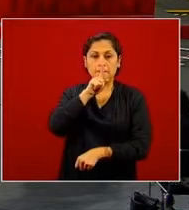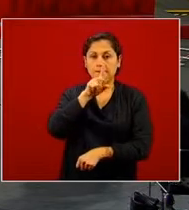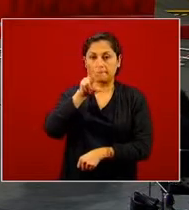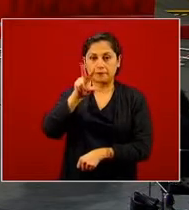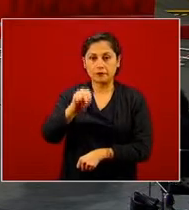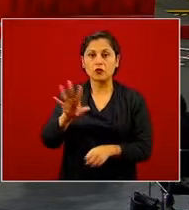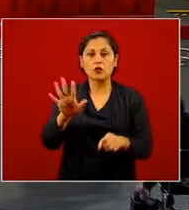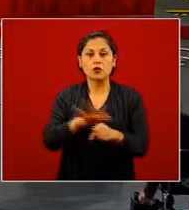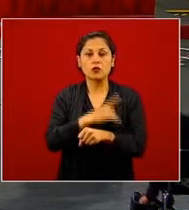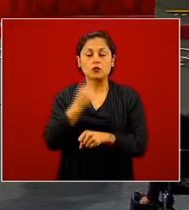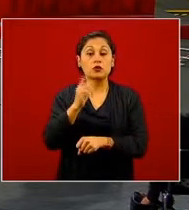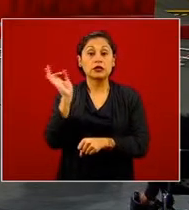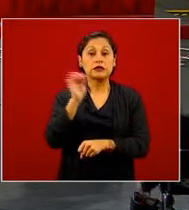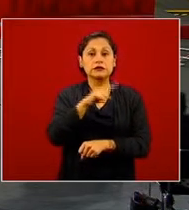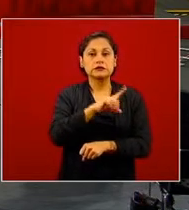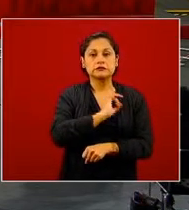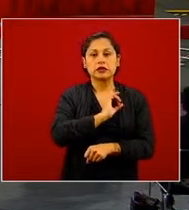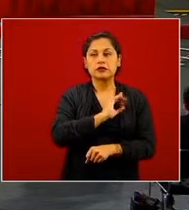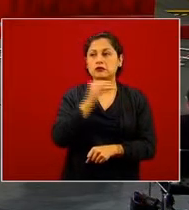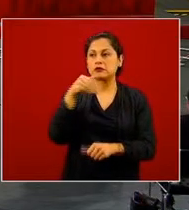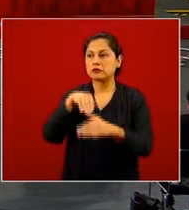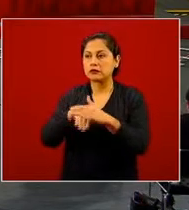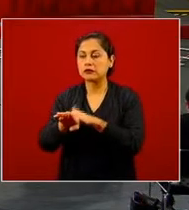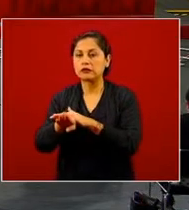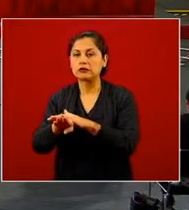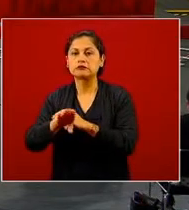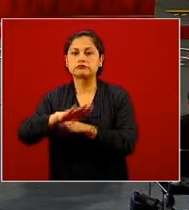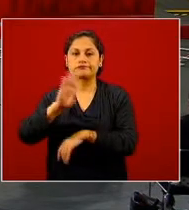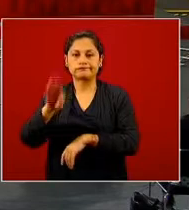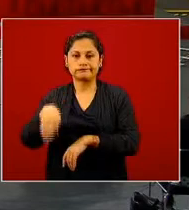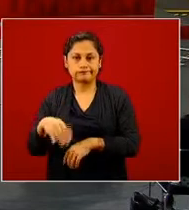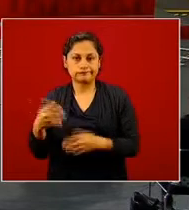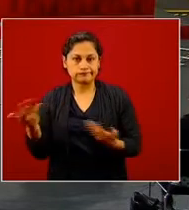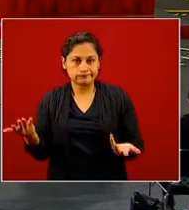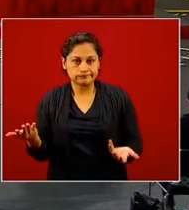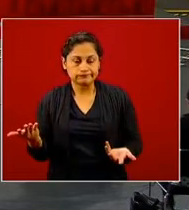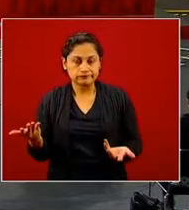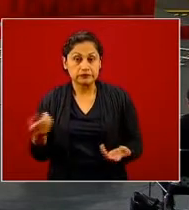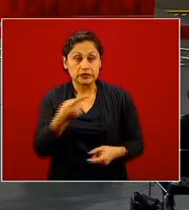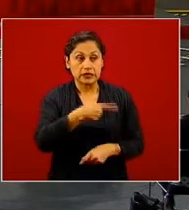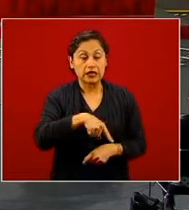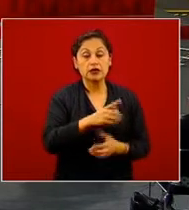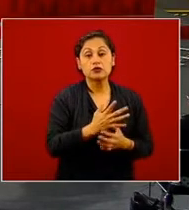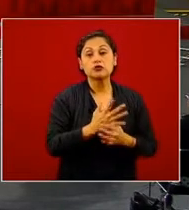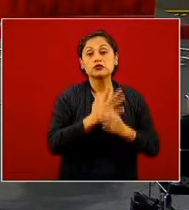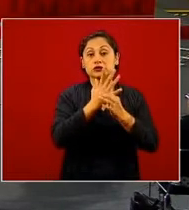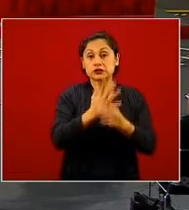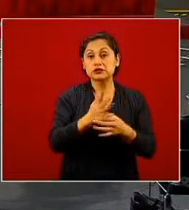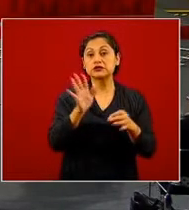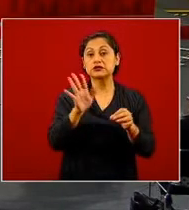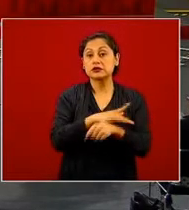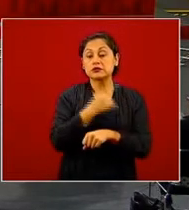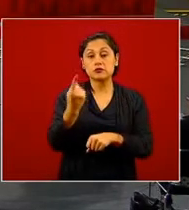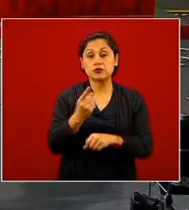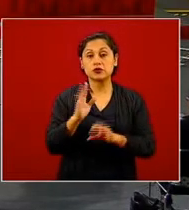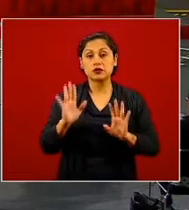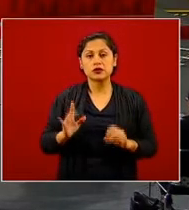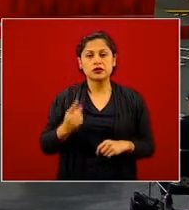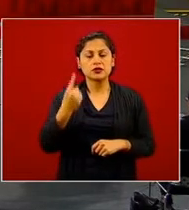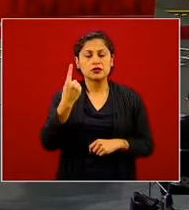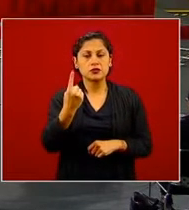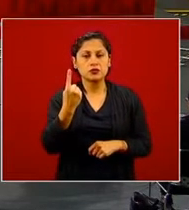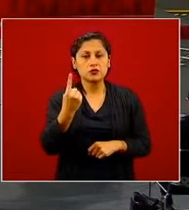rather not go to the clinic because they're saying, if I go there, I won't live alive. So, and why is